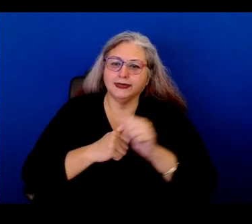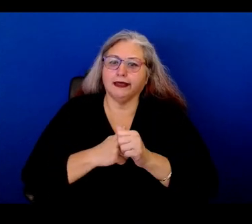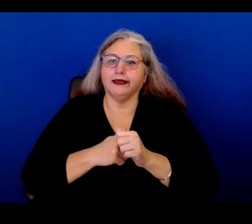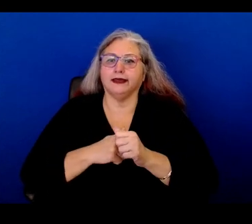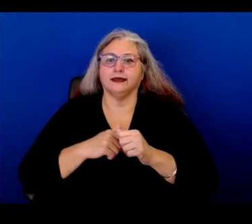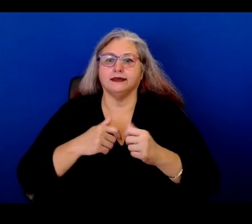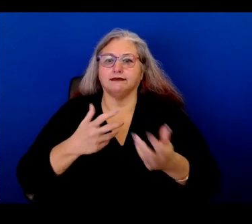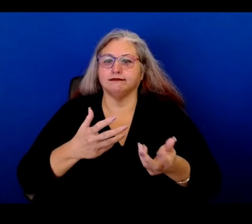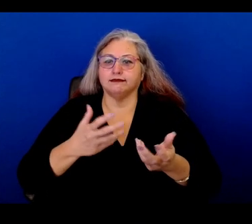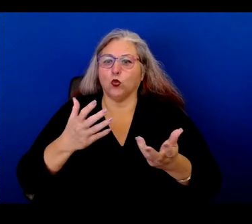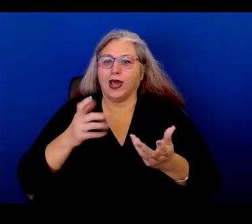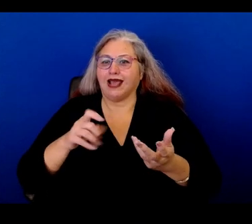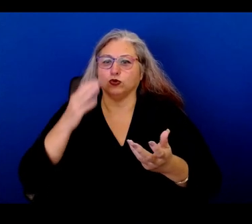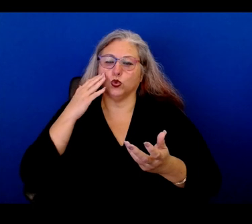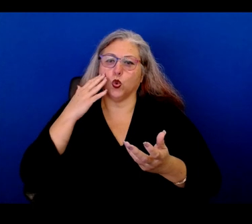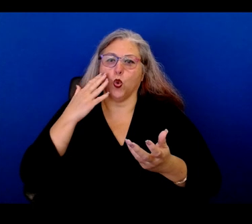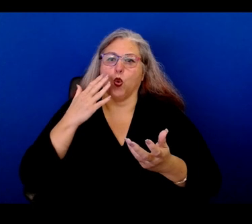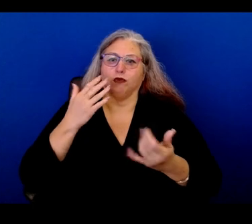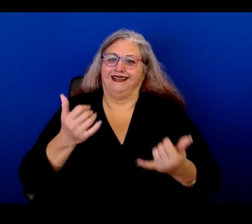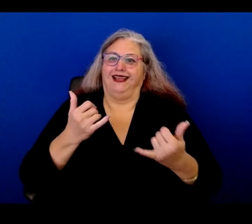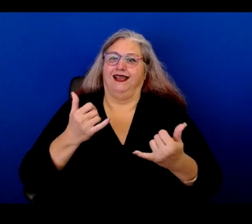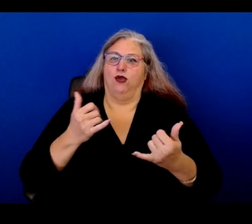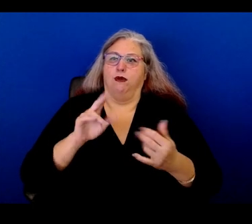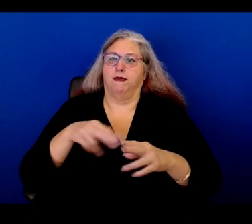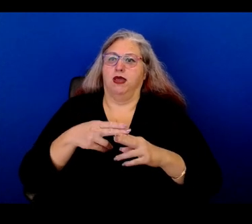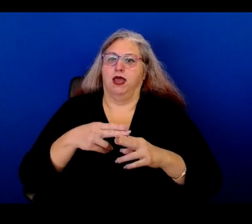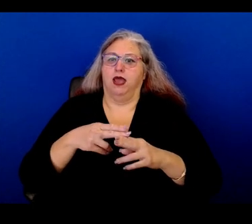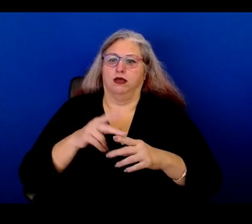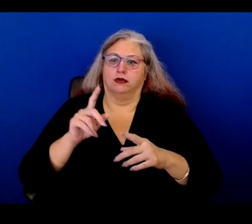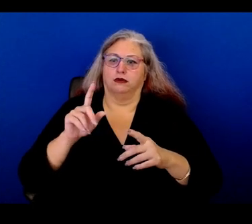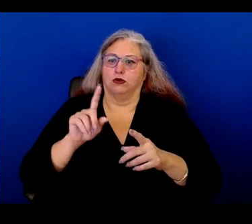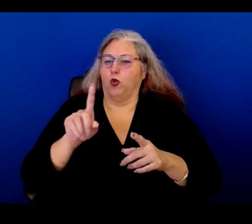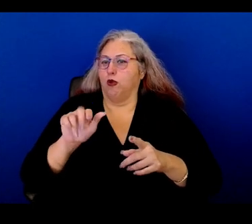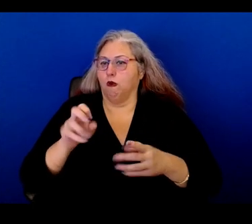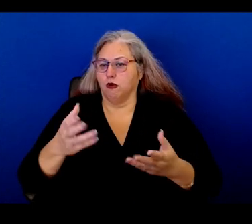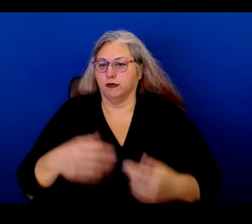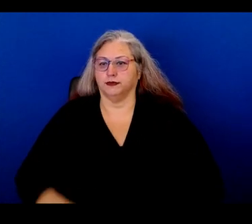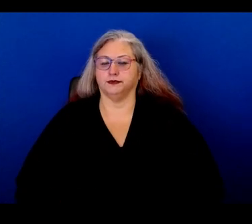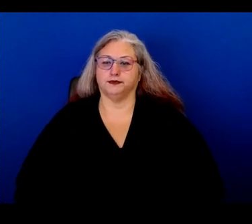the, what do we need to know right now about where things are at?